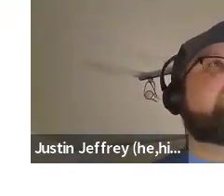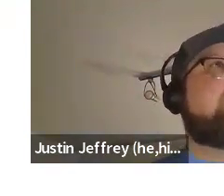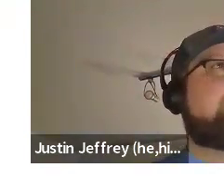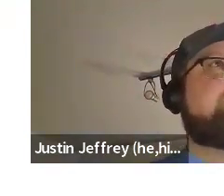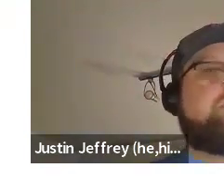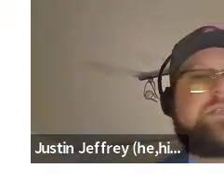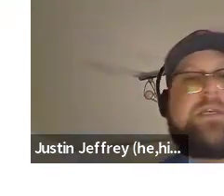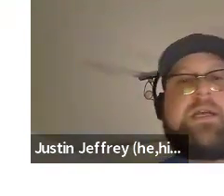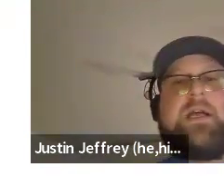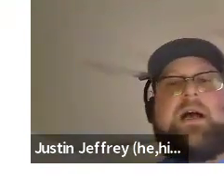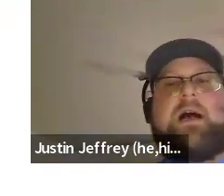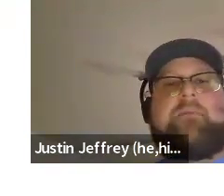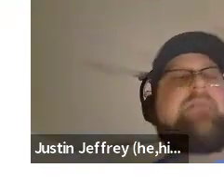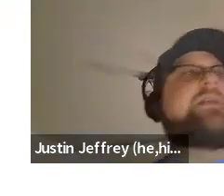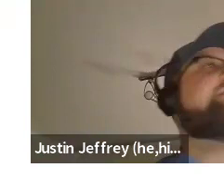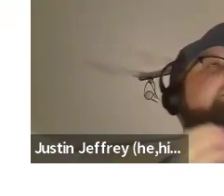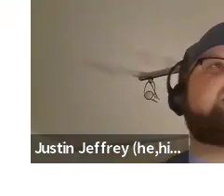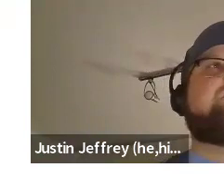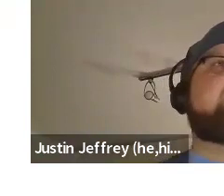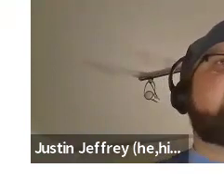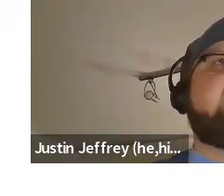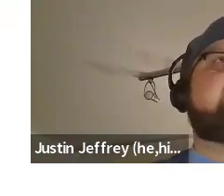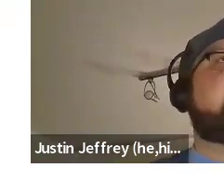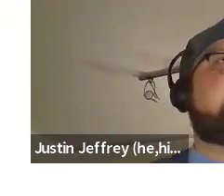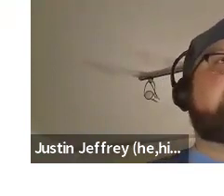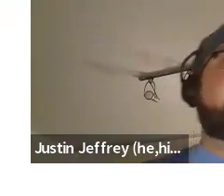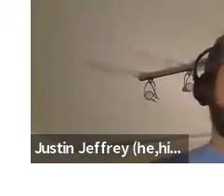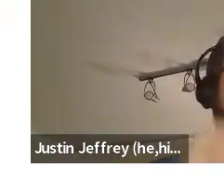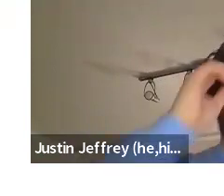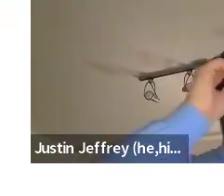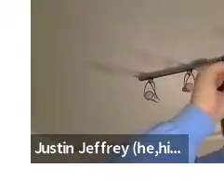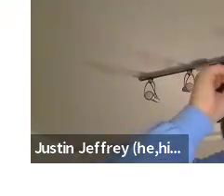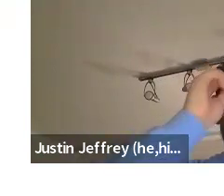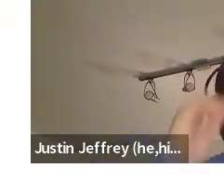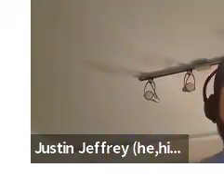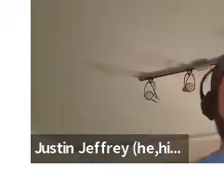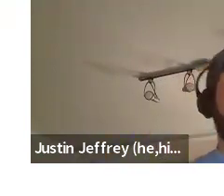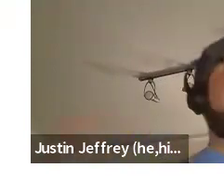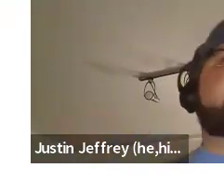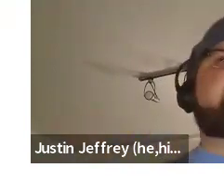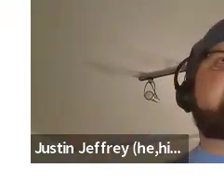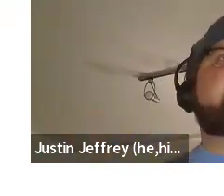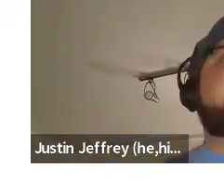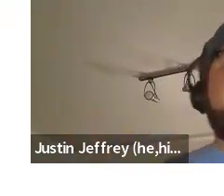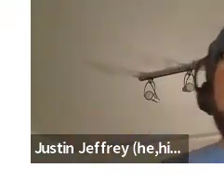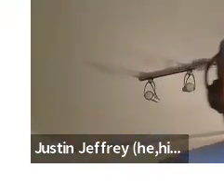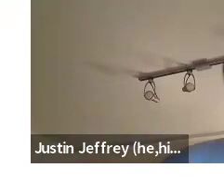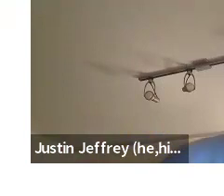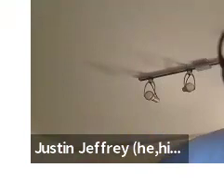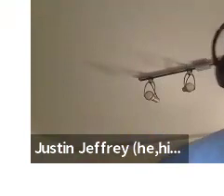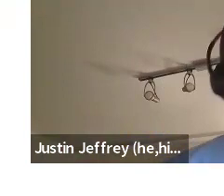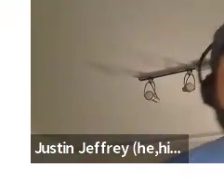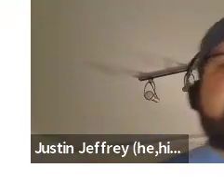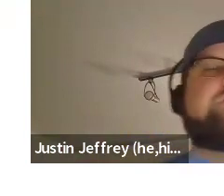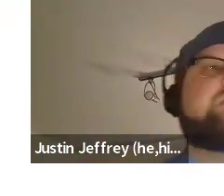we started charging folks. And this is kind of where we're at with the antiviral medication. That big stockpile that the government